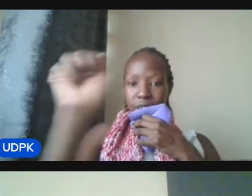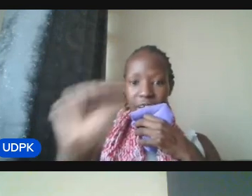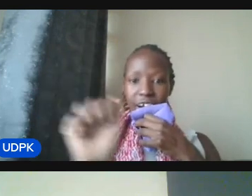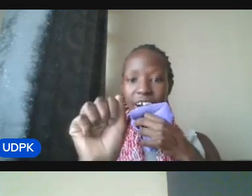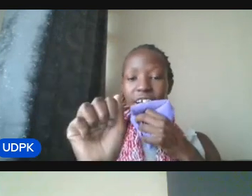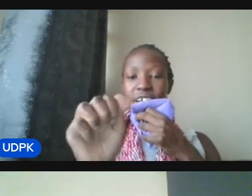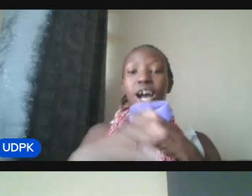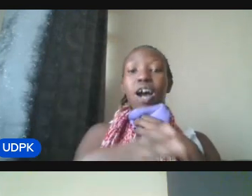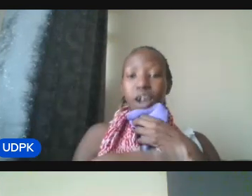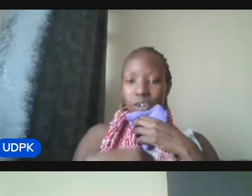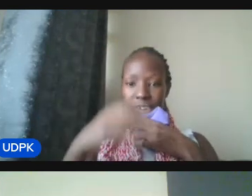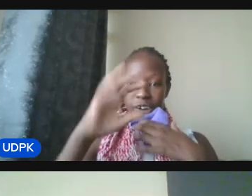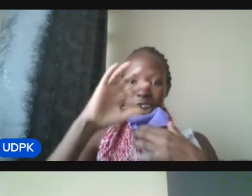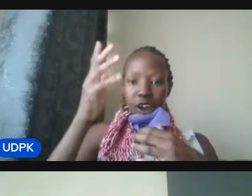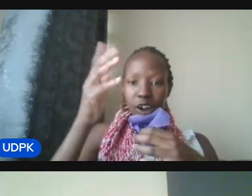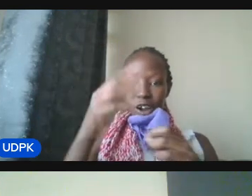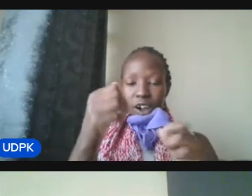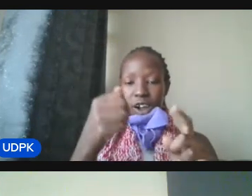algorithmic